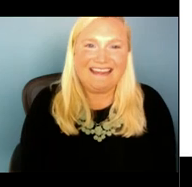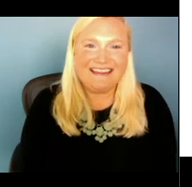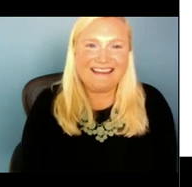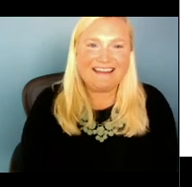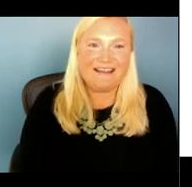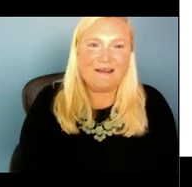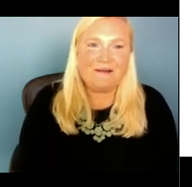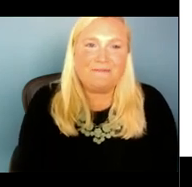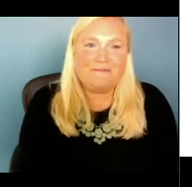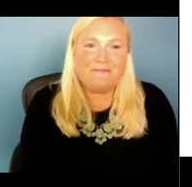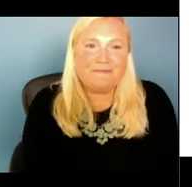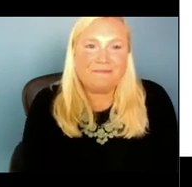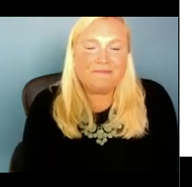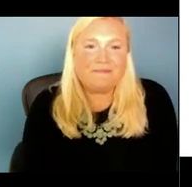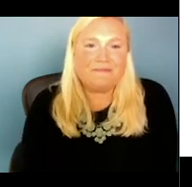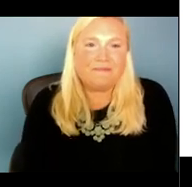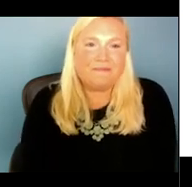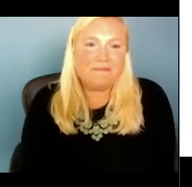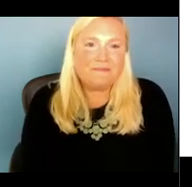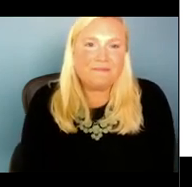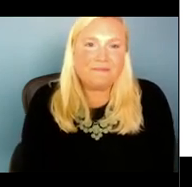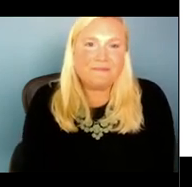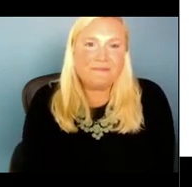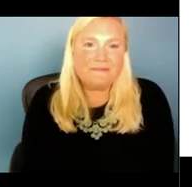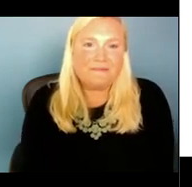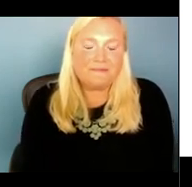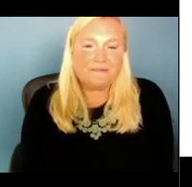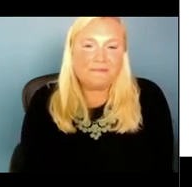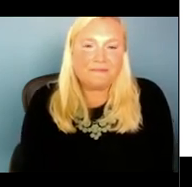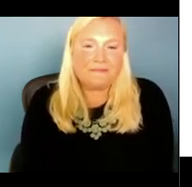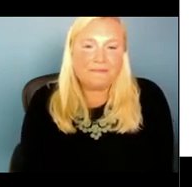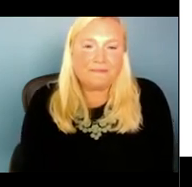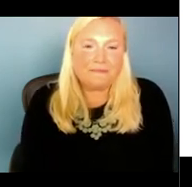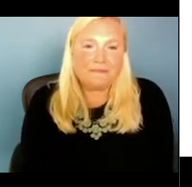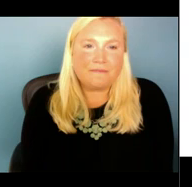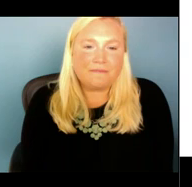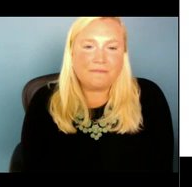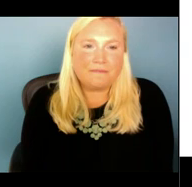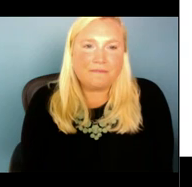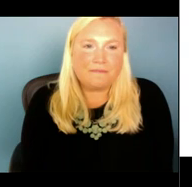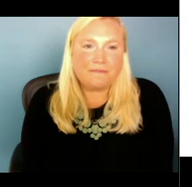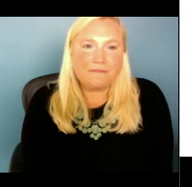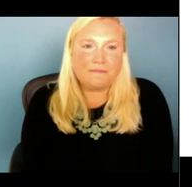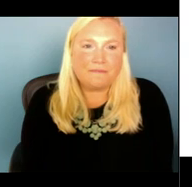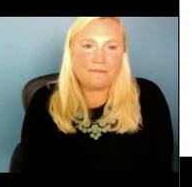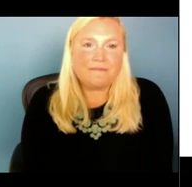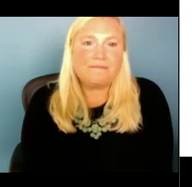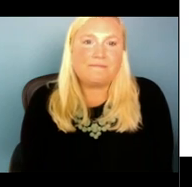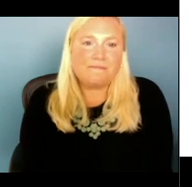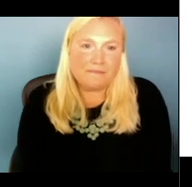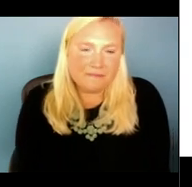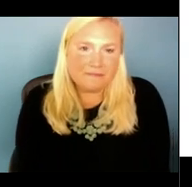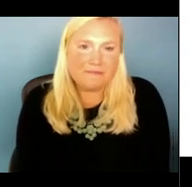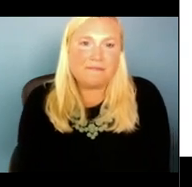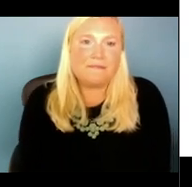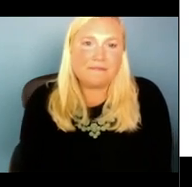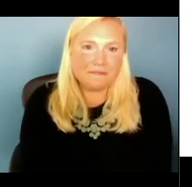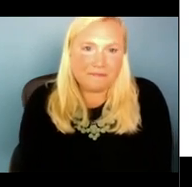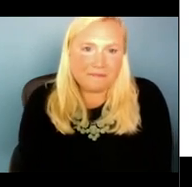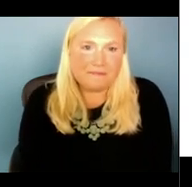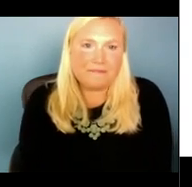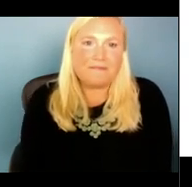Thank you for sharing that. I remember when I heard you speak before, you talk about this loss of control or inability to have